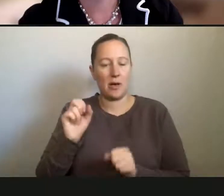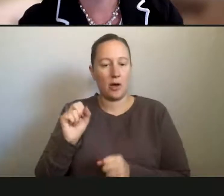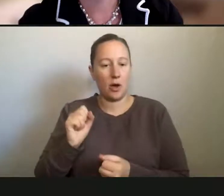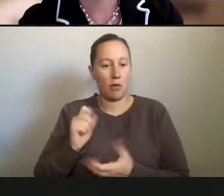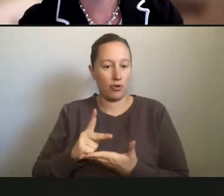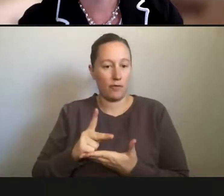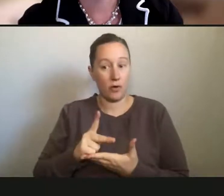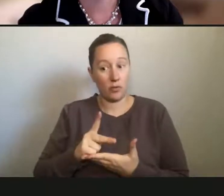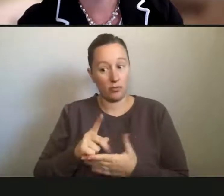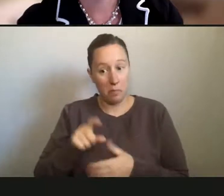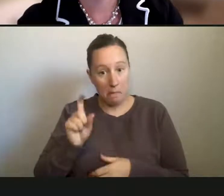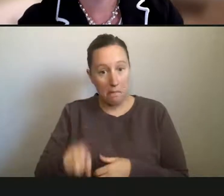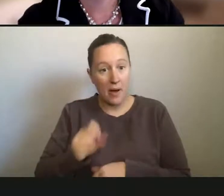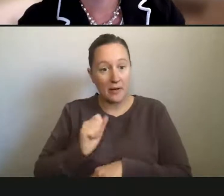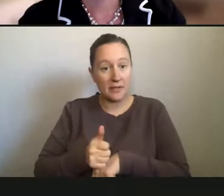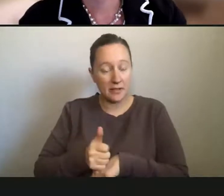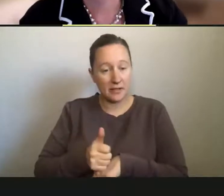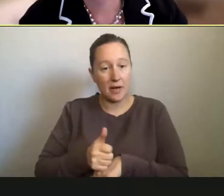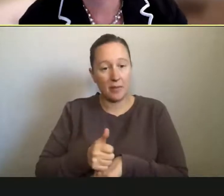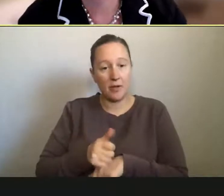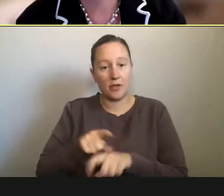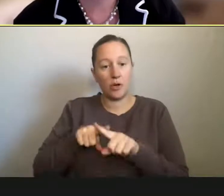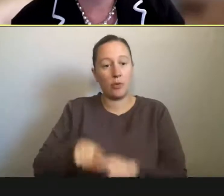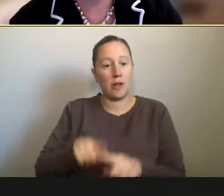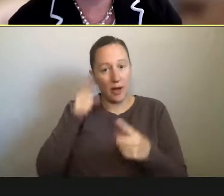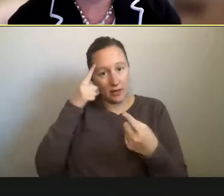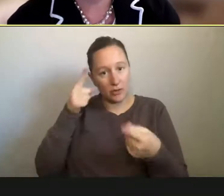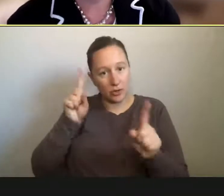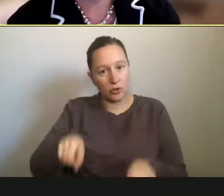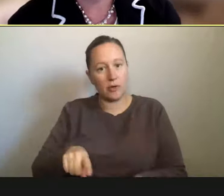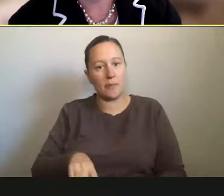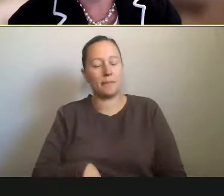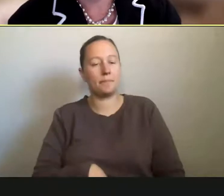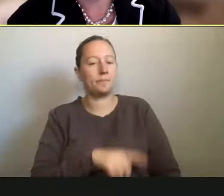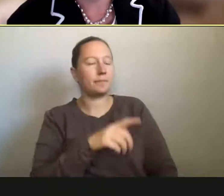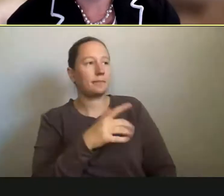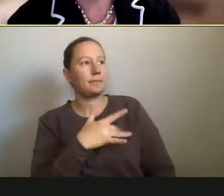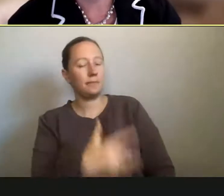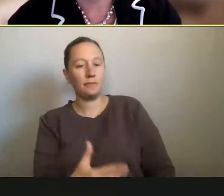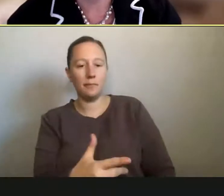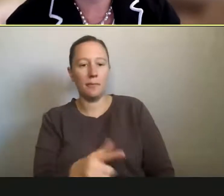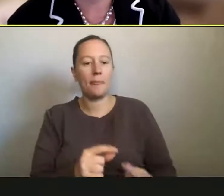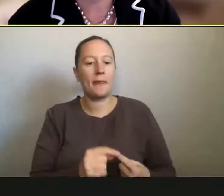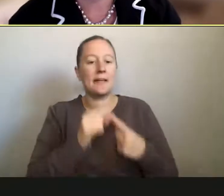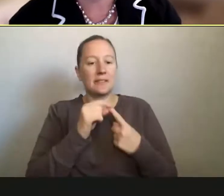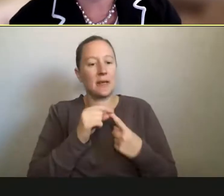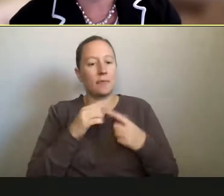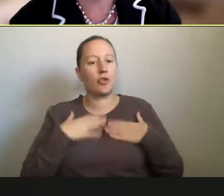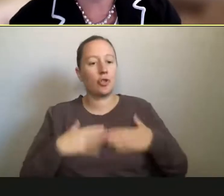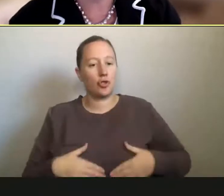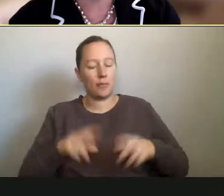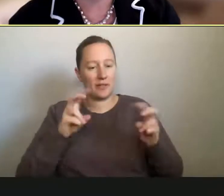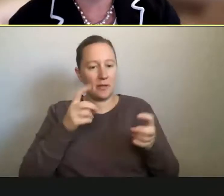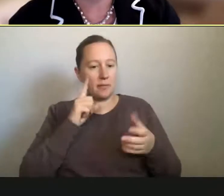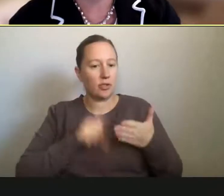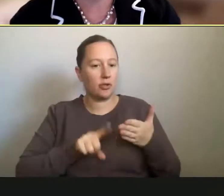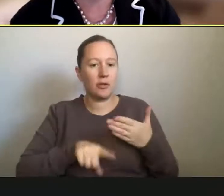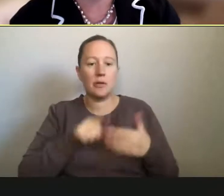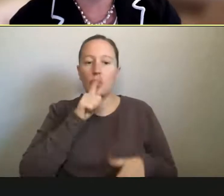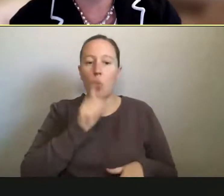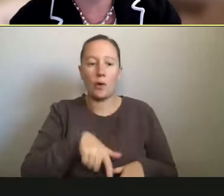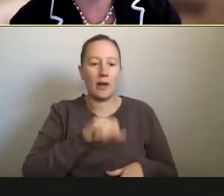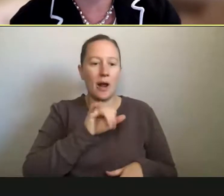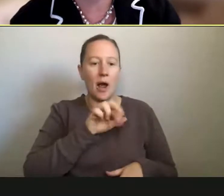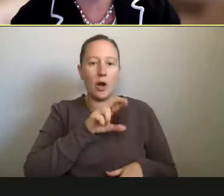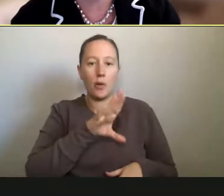that, or could you? Yes, so generally exempt human subjects research doesn't need IRB